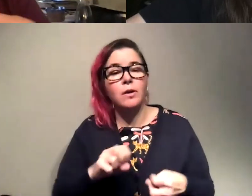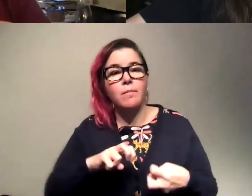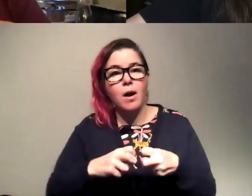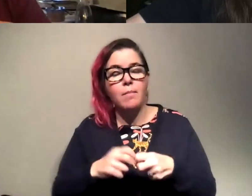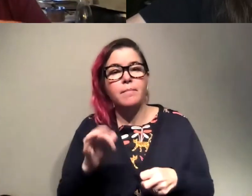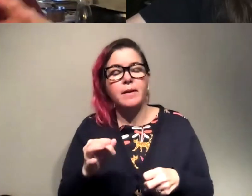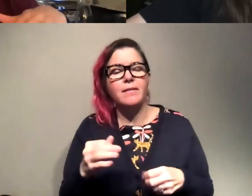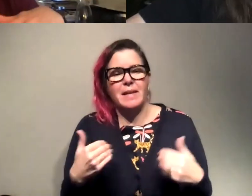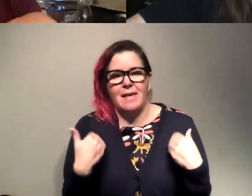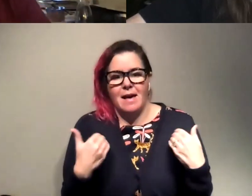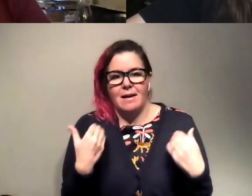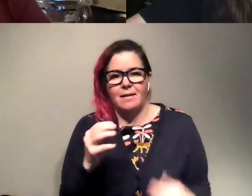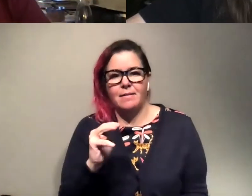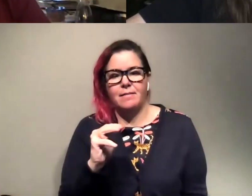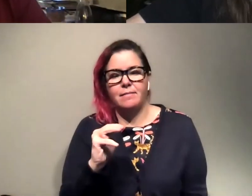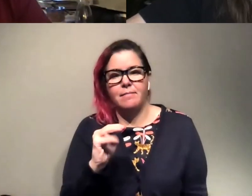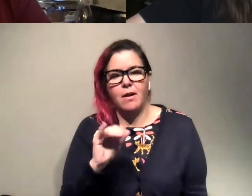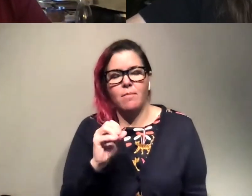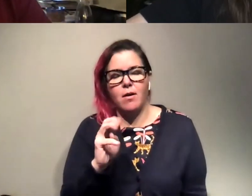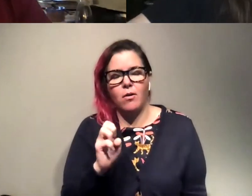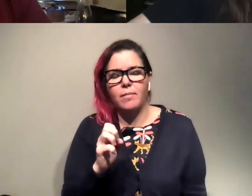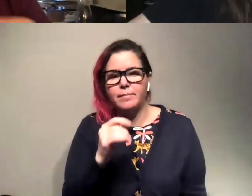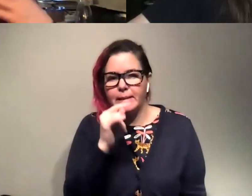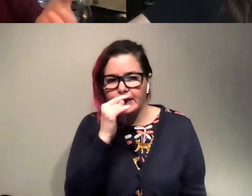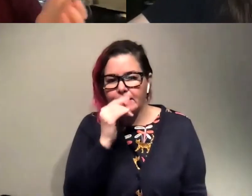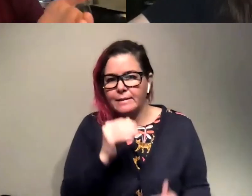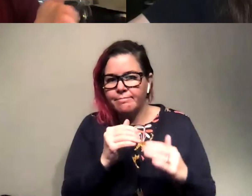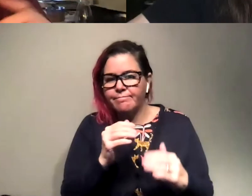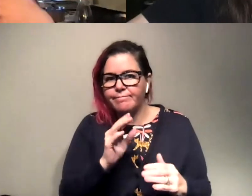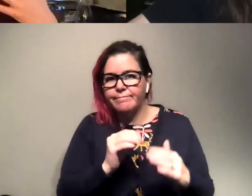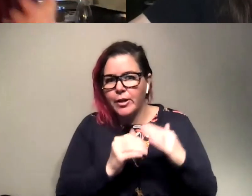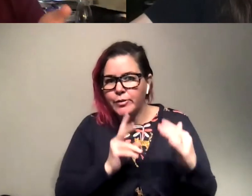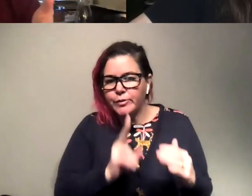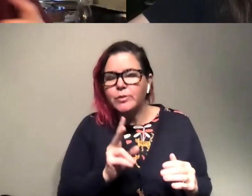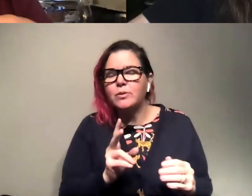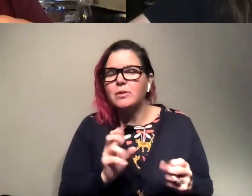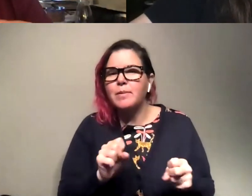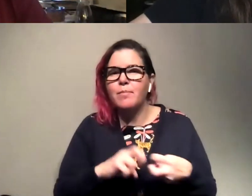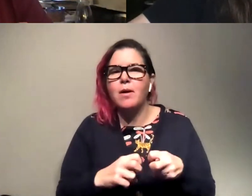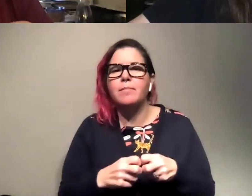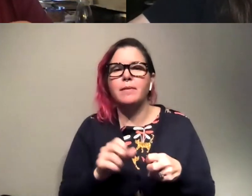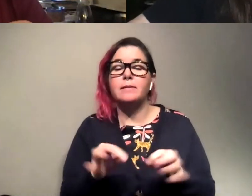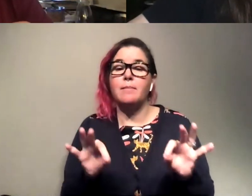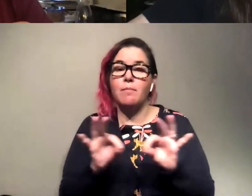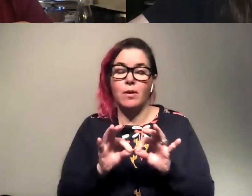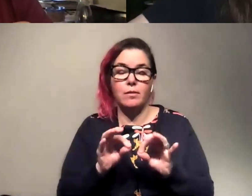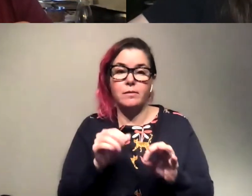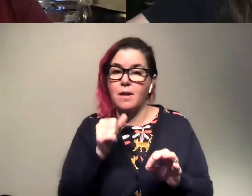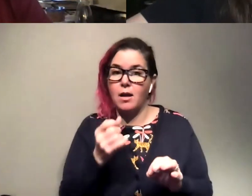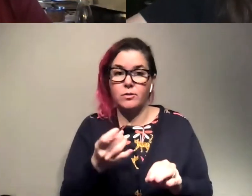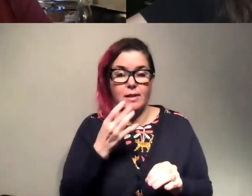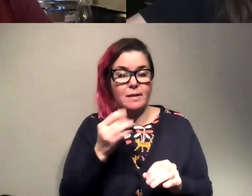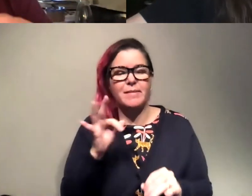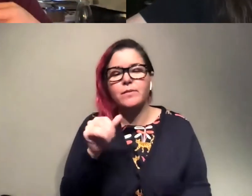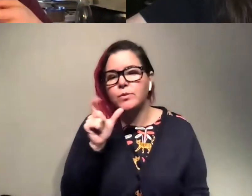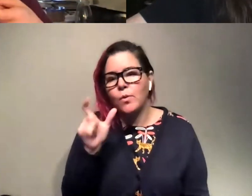immature microbiome. So in young children, there's concern about that. And so that's another reason why we say, it's important not to take them if you don't need